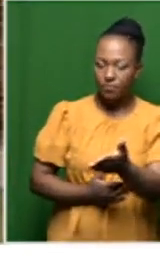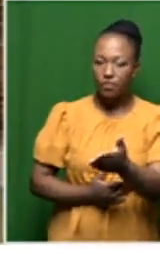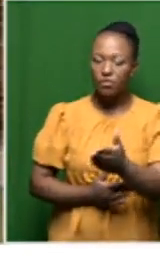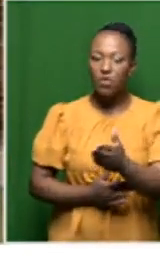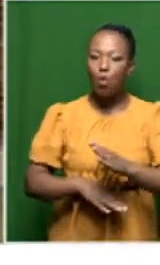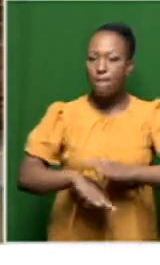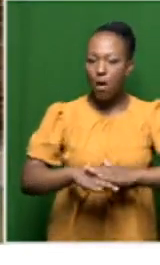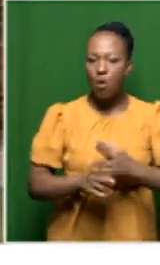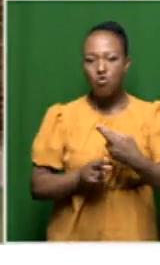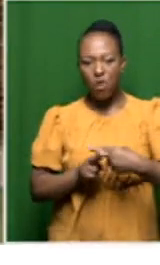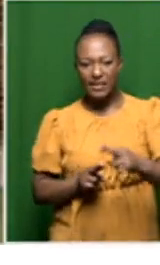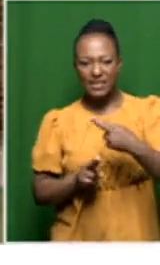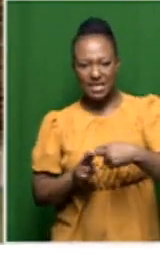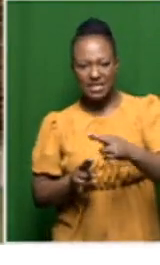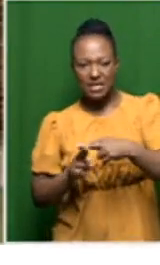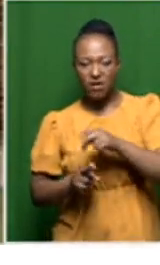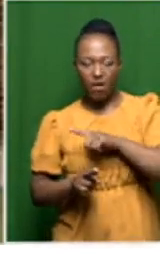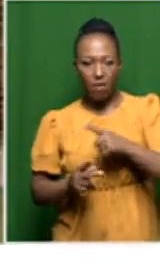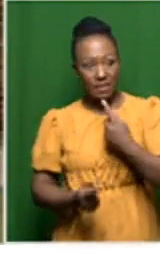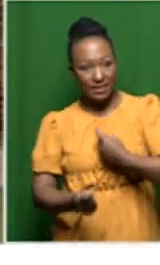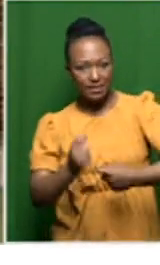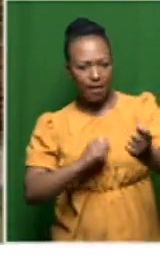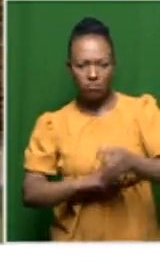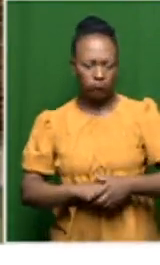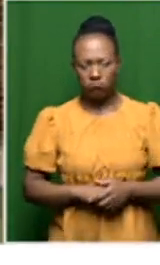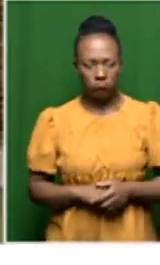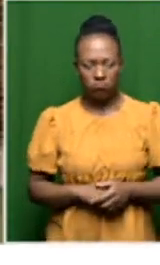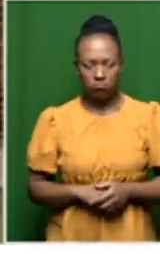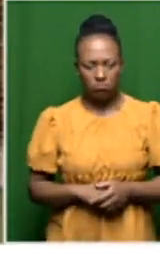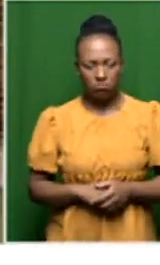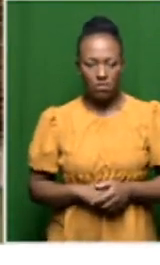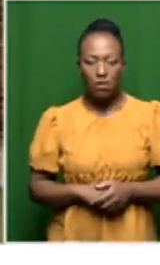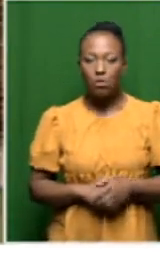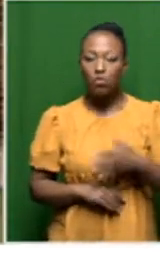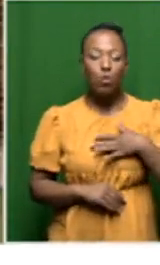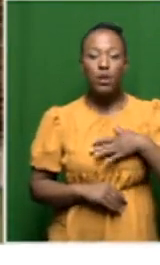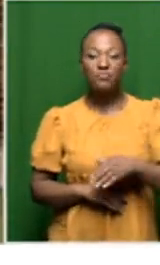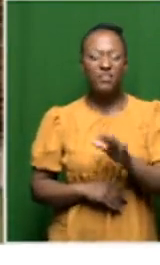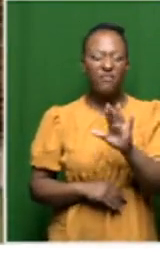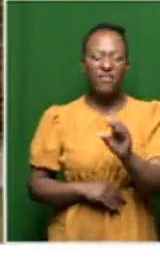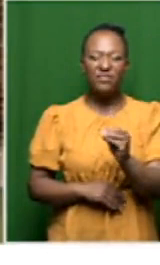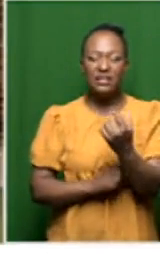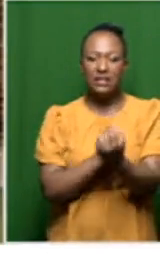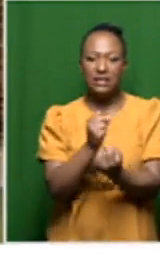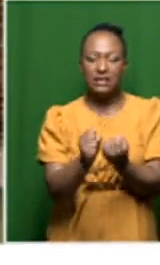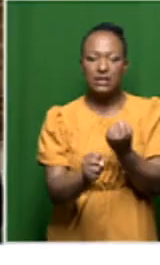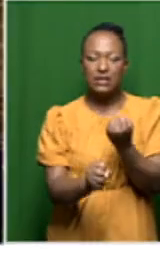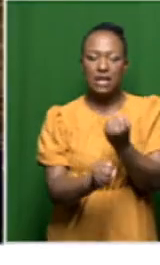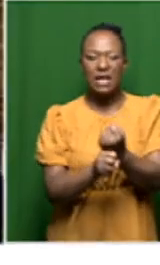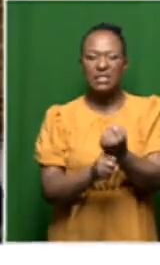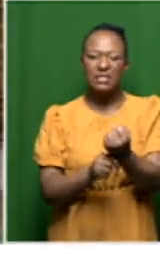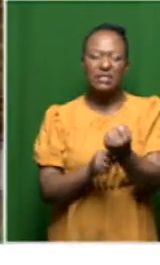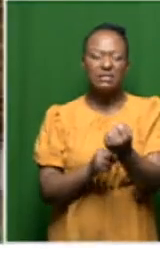leasing, long-term leases. We won't be selling, because we don't want in 50, 100 years you've got a province that